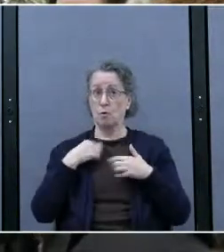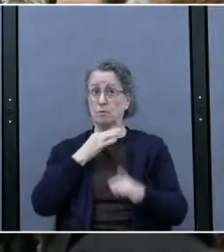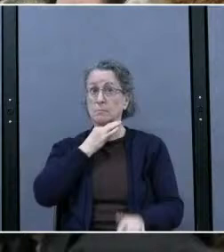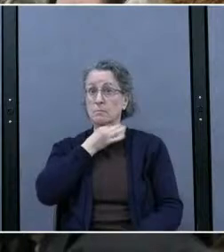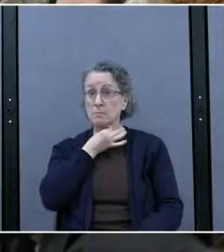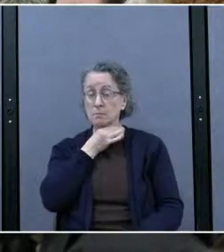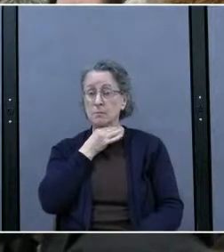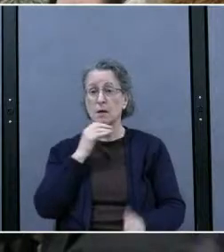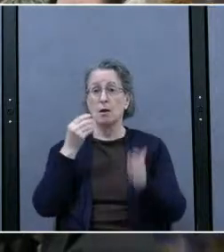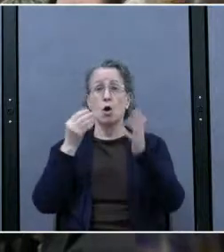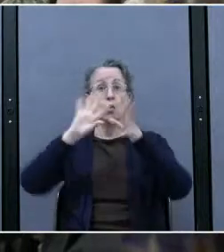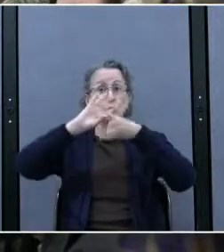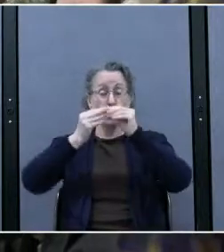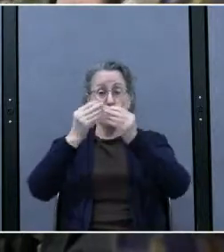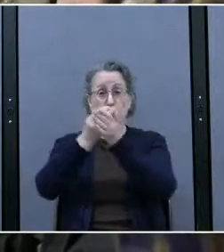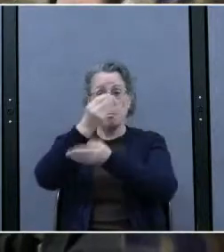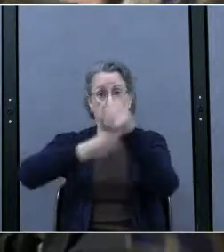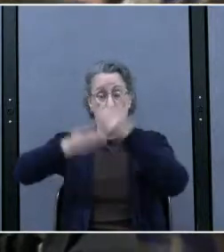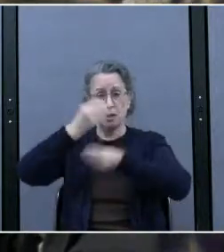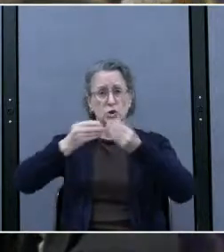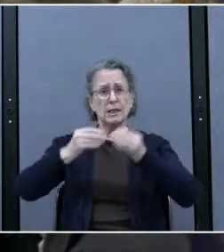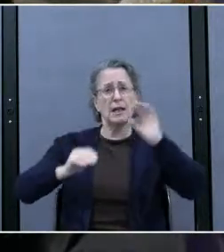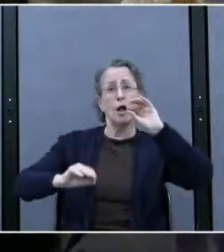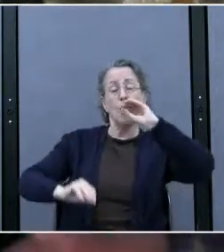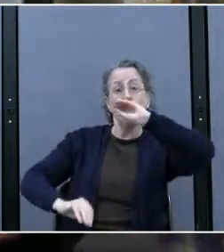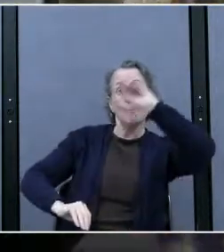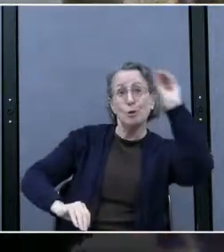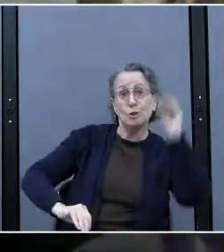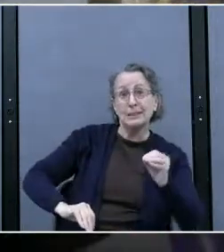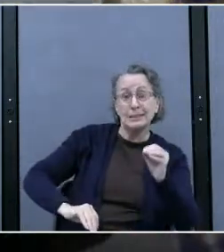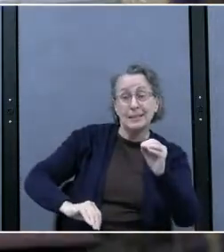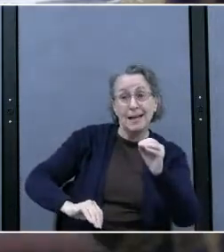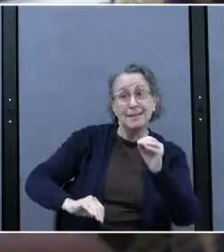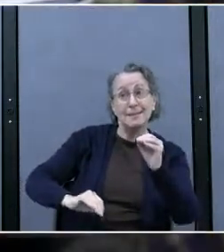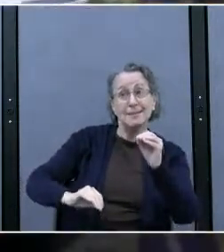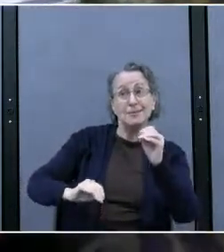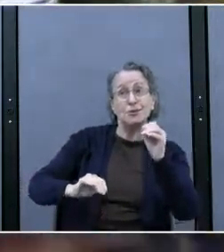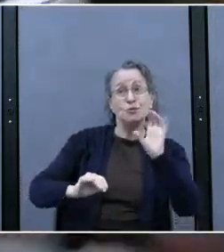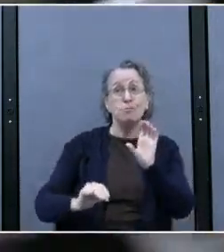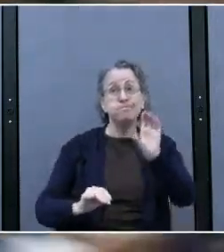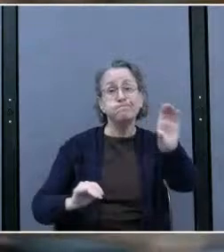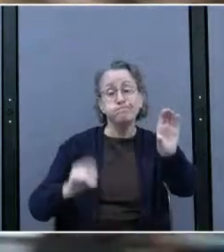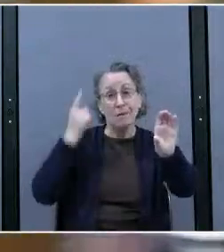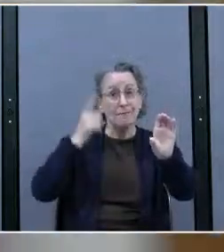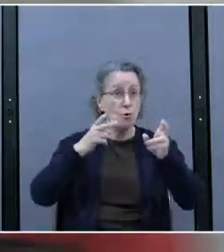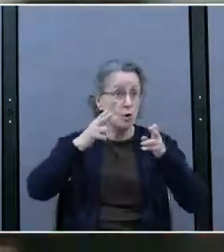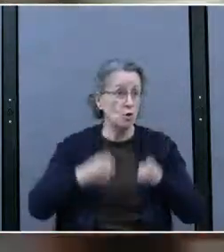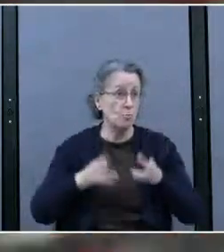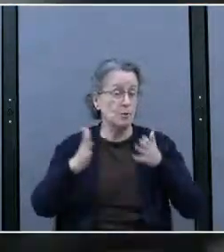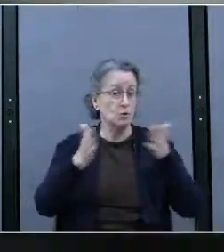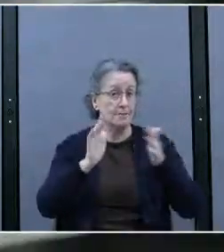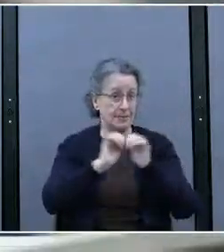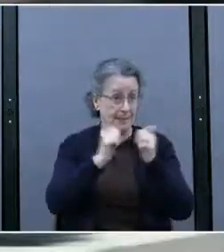of the budget that goes to human services? Oh, I can answer this one. So that